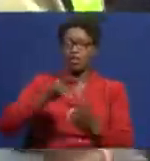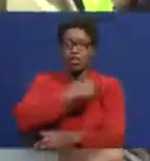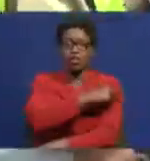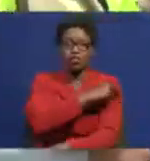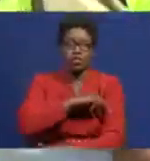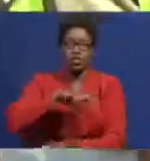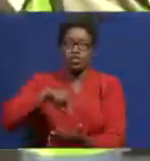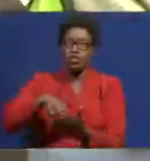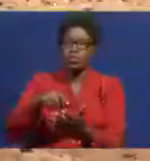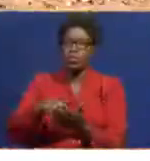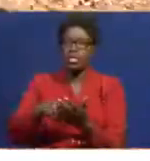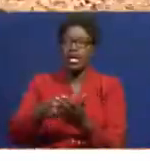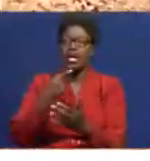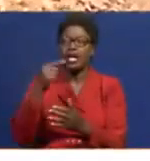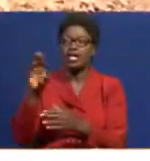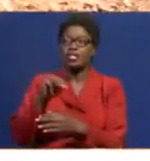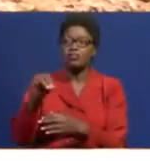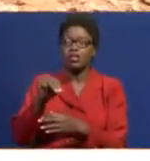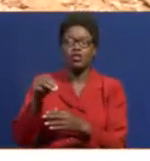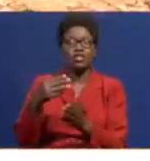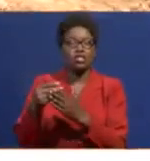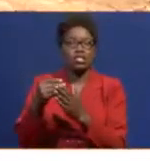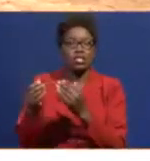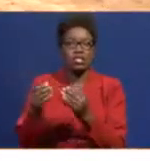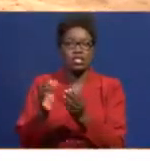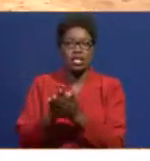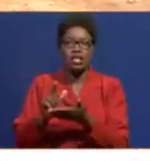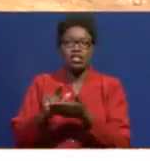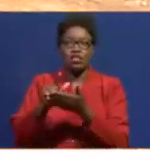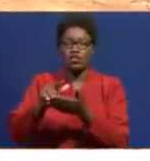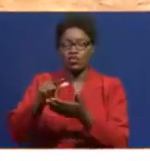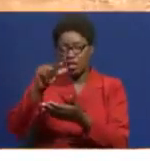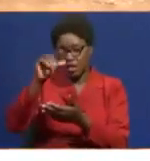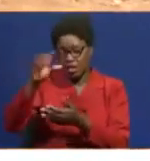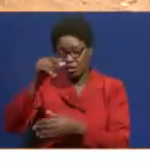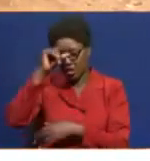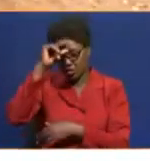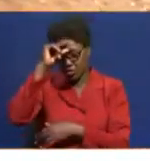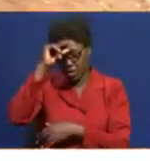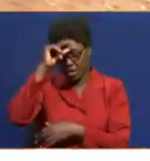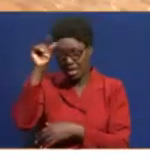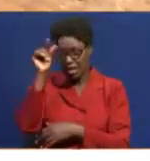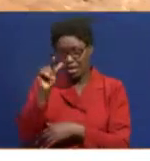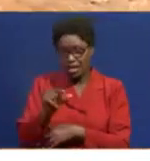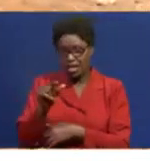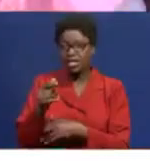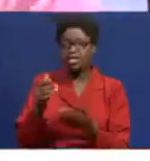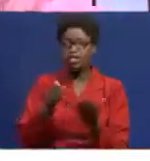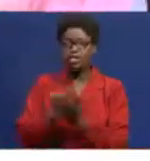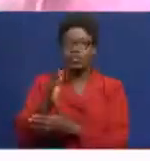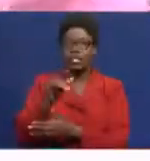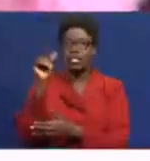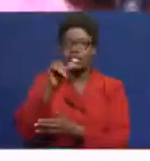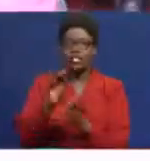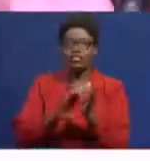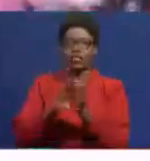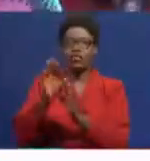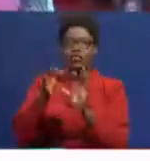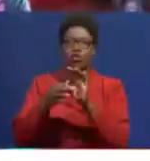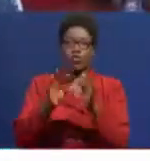is expected to cost 100 million shillings loaned to the county government by the government of Italy through the Italian Development Corporation.